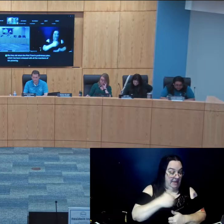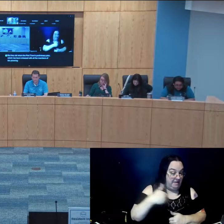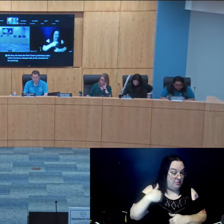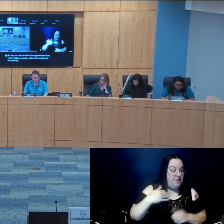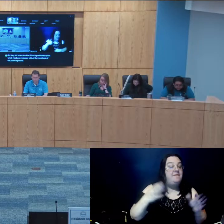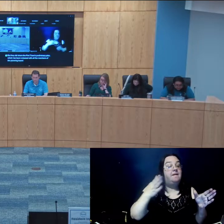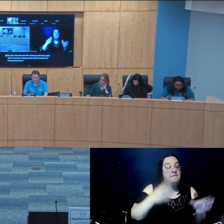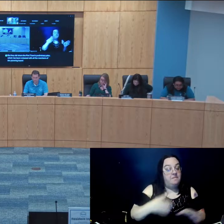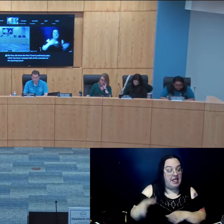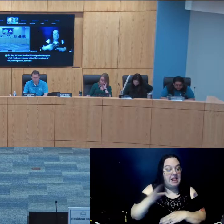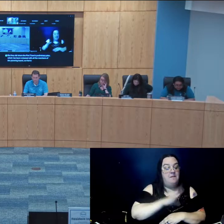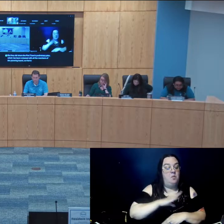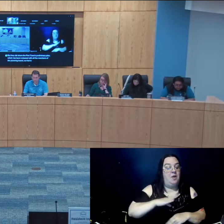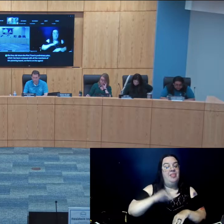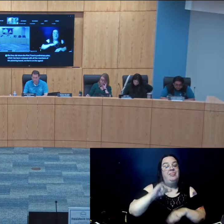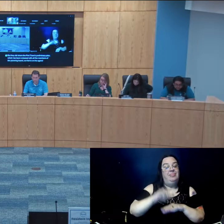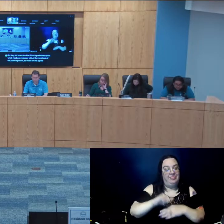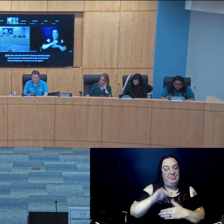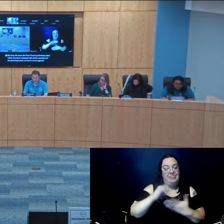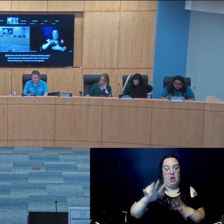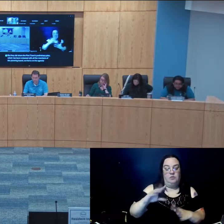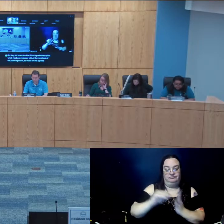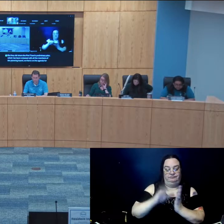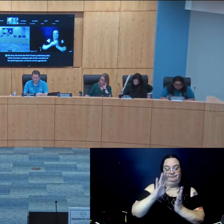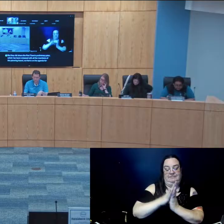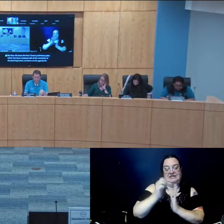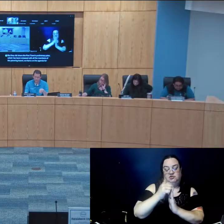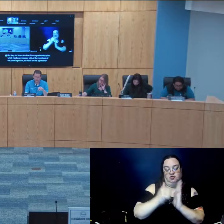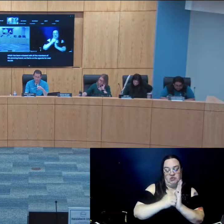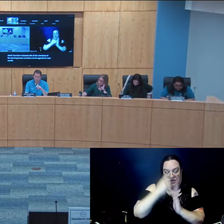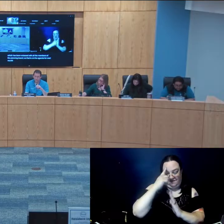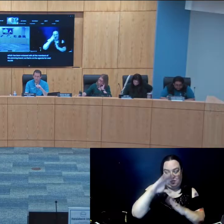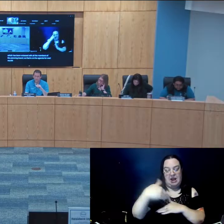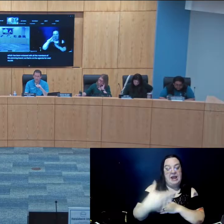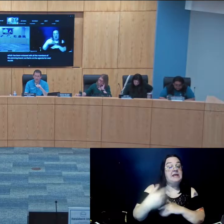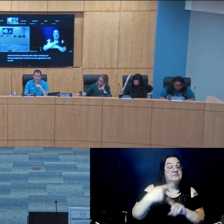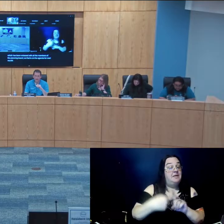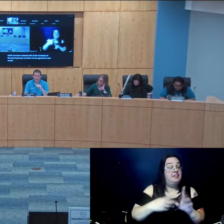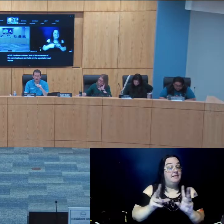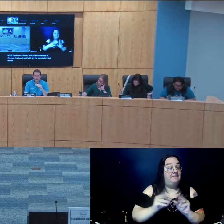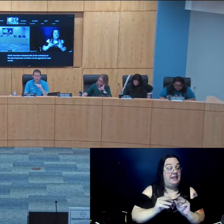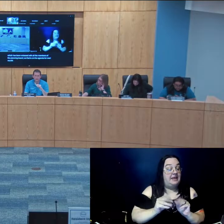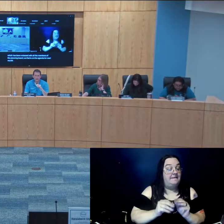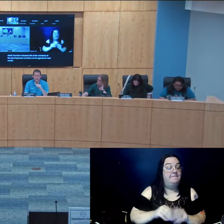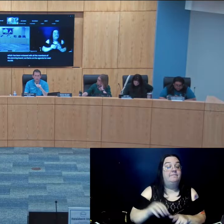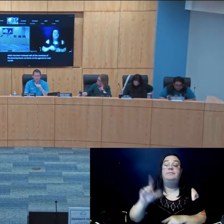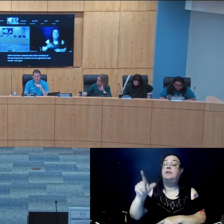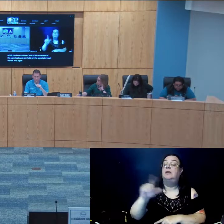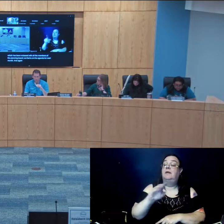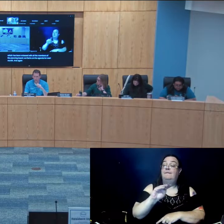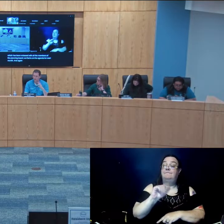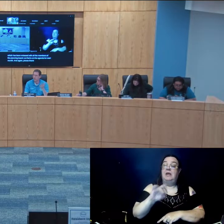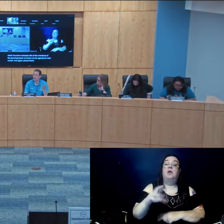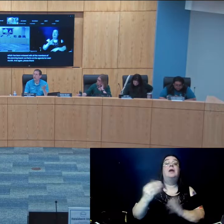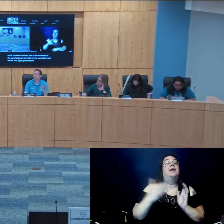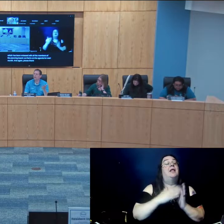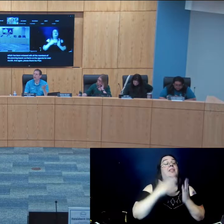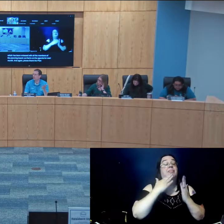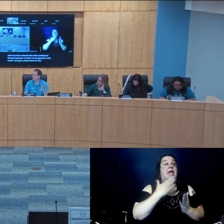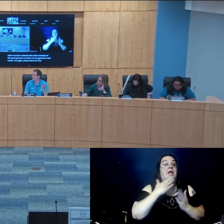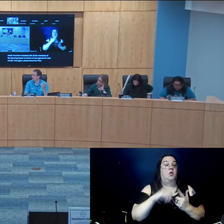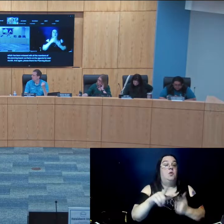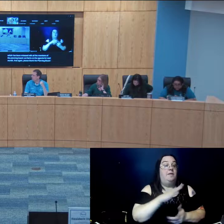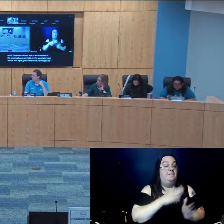So that is on the agenda for next month. And again, please thank the planning board on